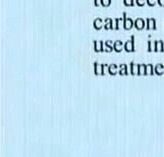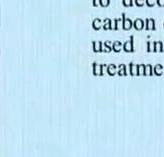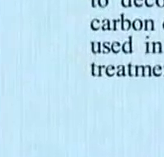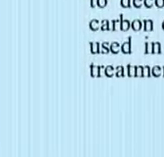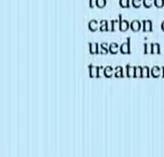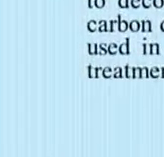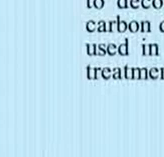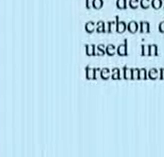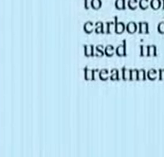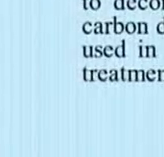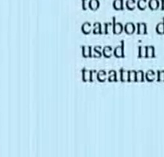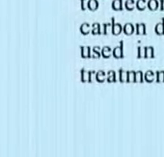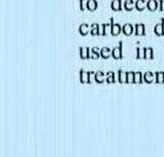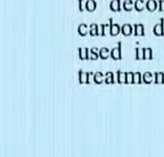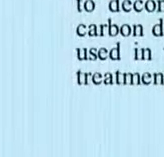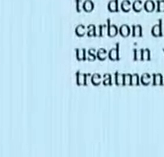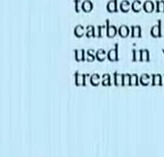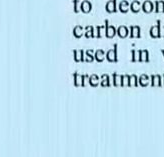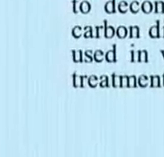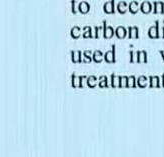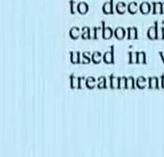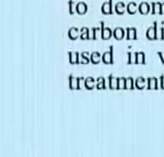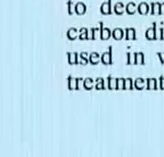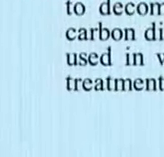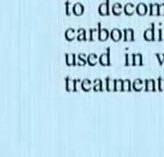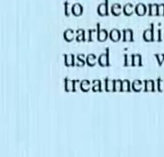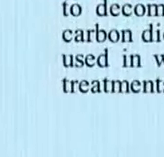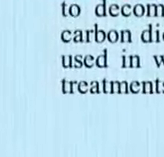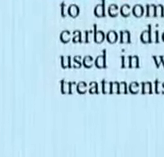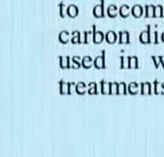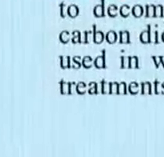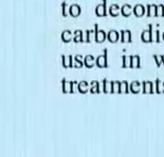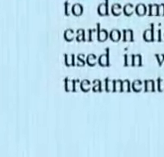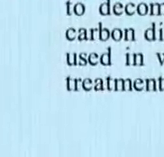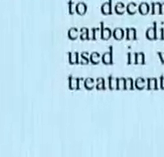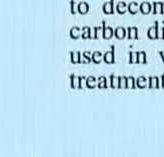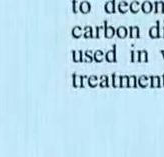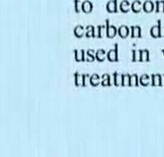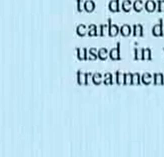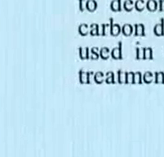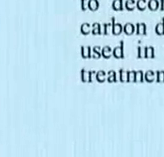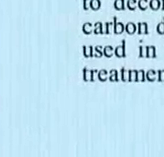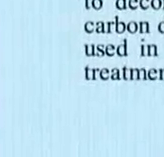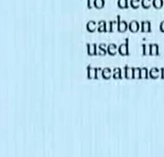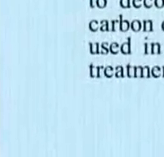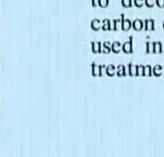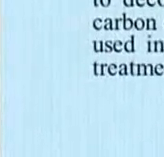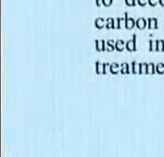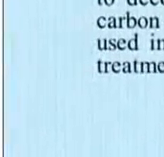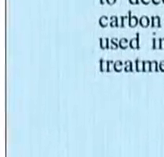filtration. The other one is chemical treatment. As the name implies, chemical treatment is the addition